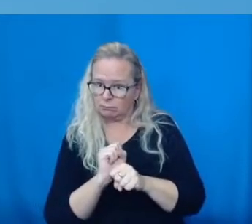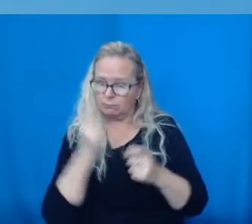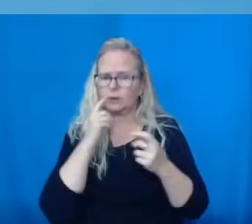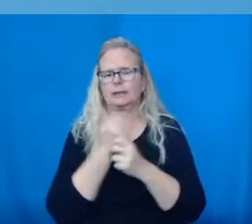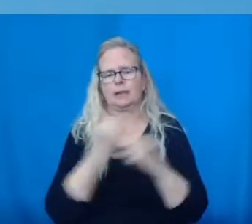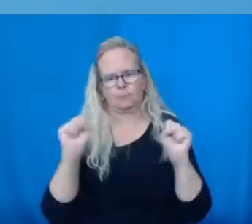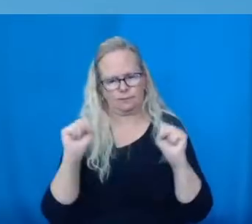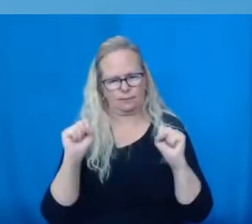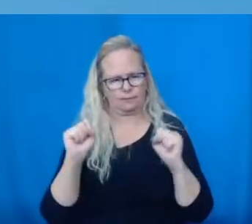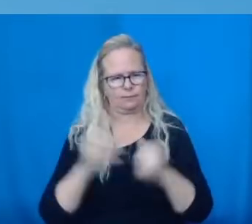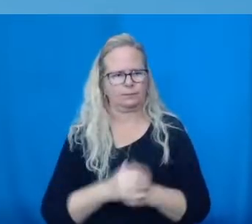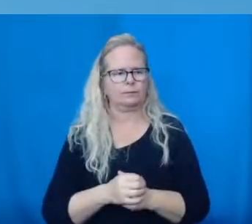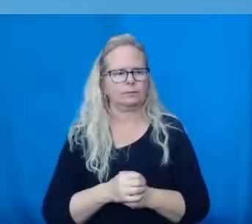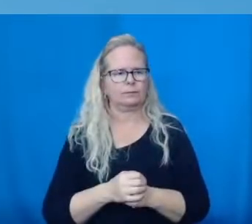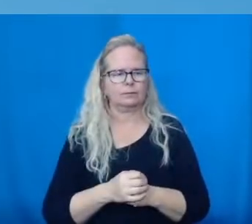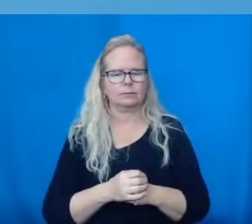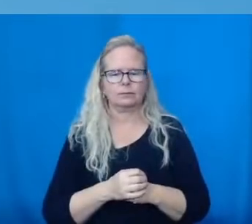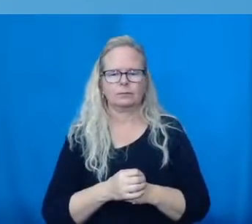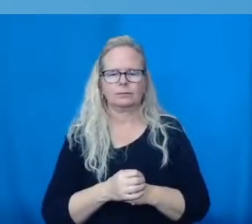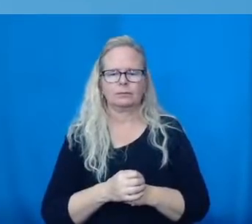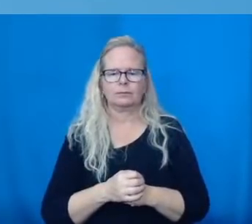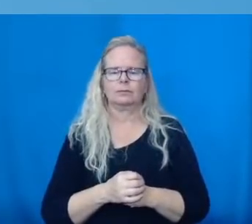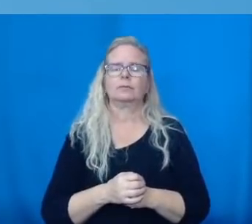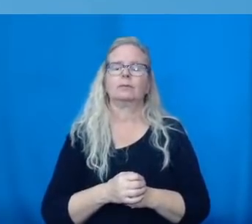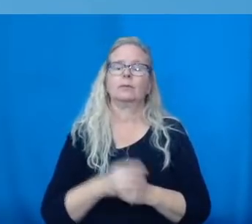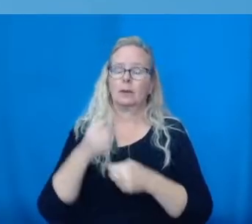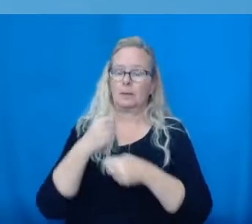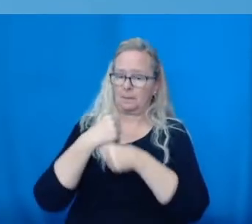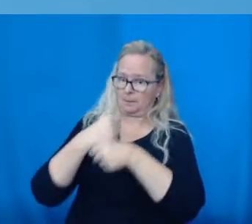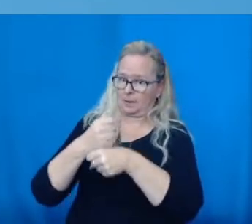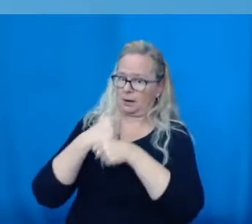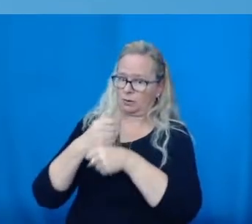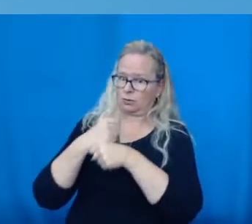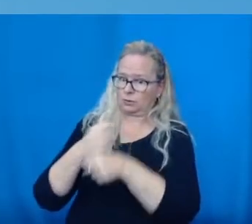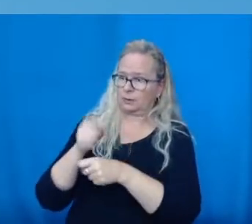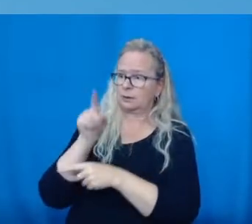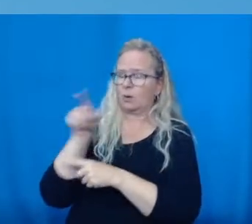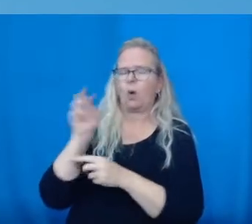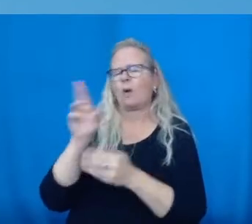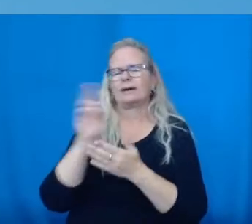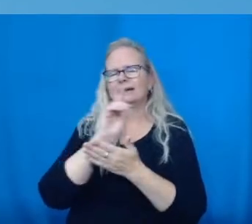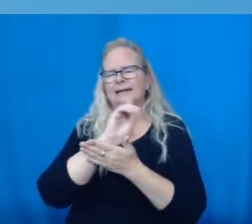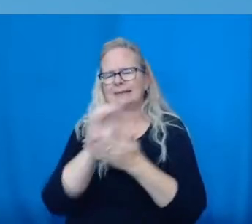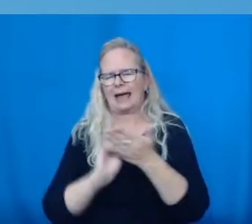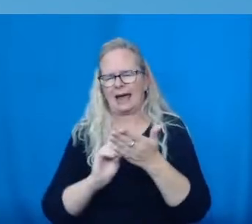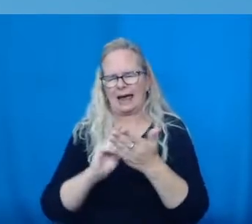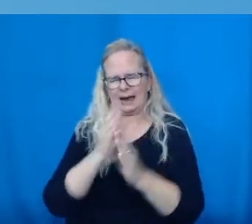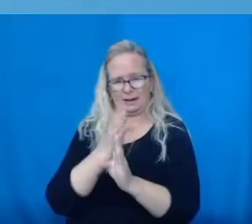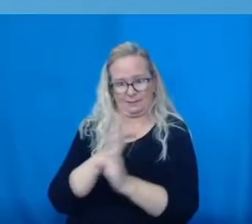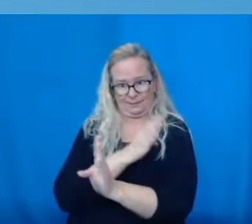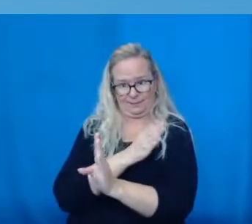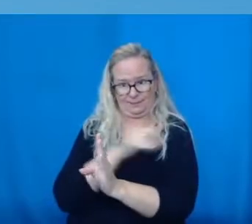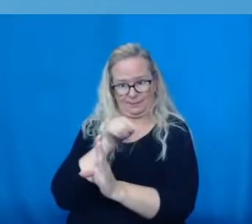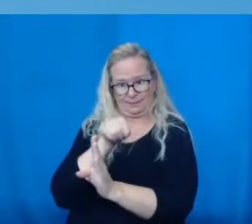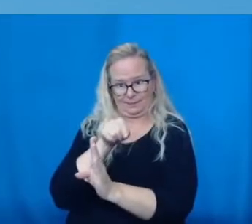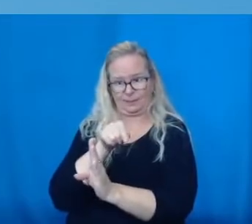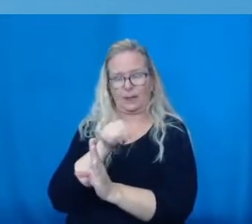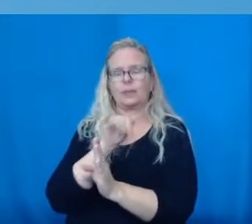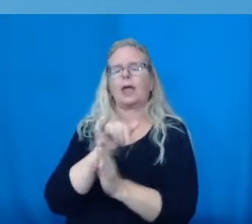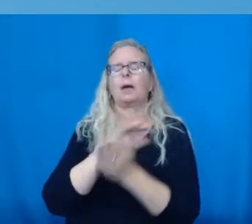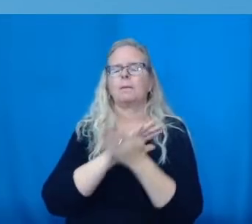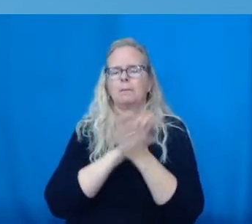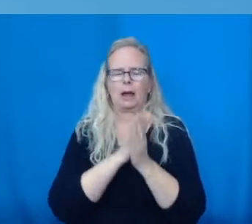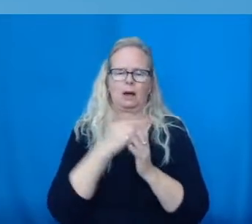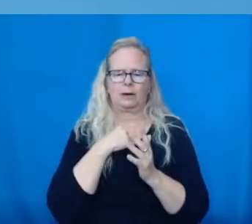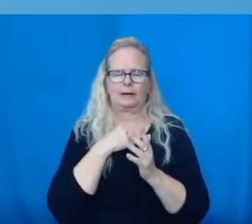side, you become intimately involved with the vagaries of the NIOSH standard and it's all of its requirements. And so I